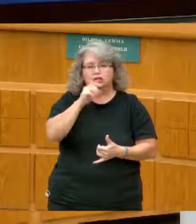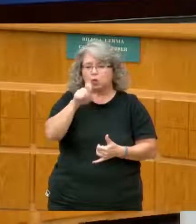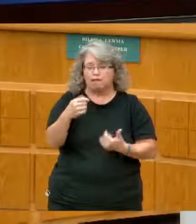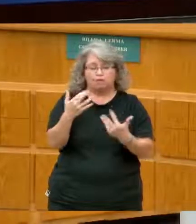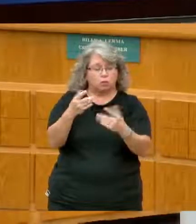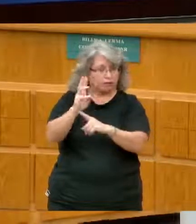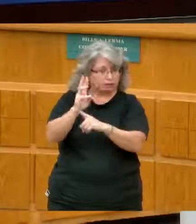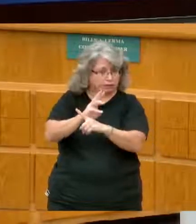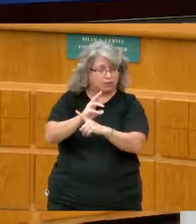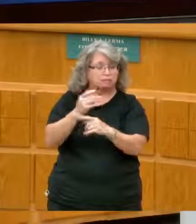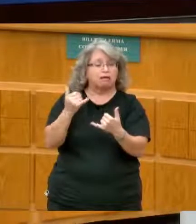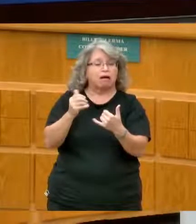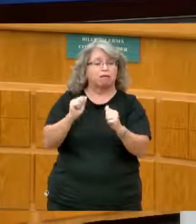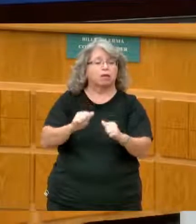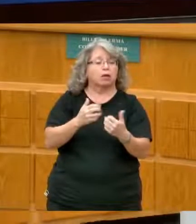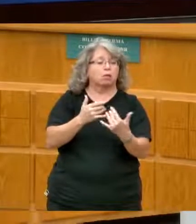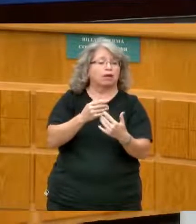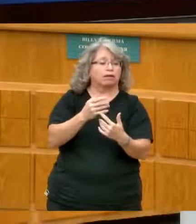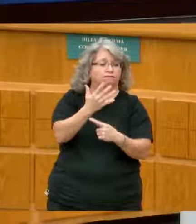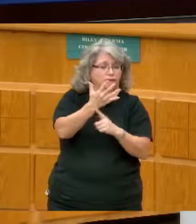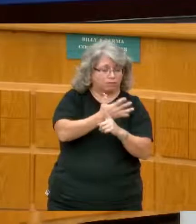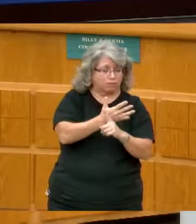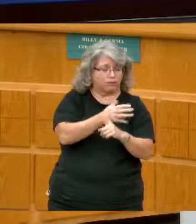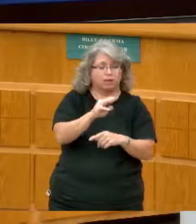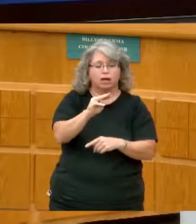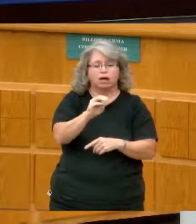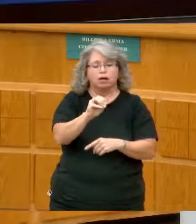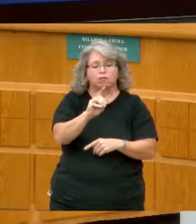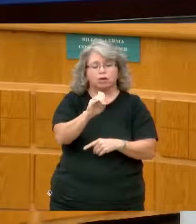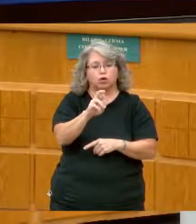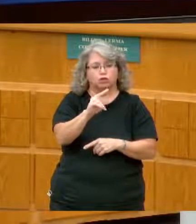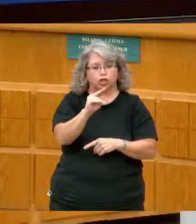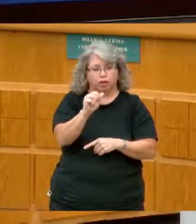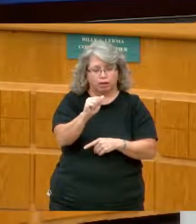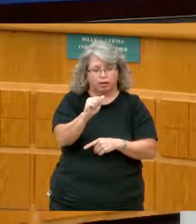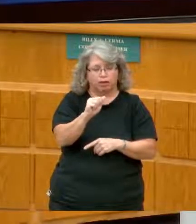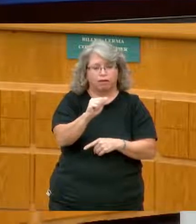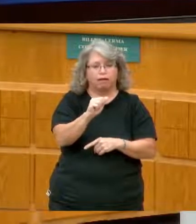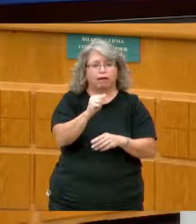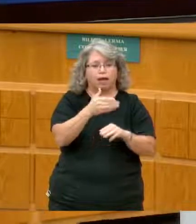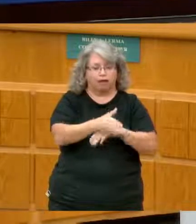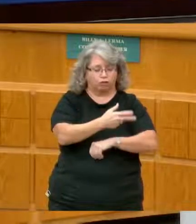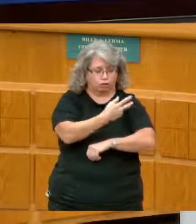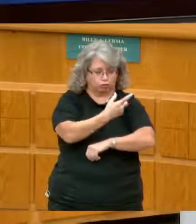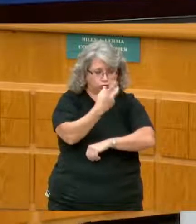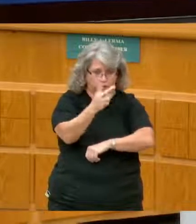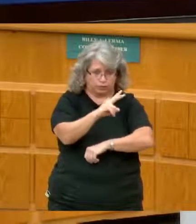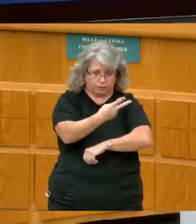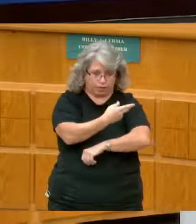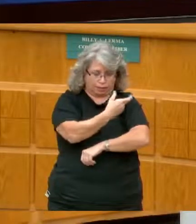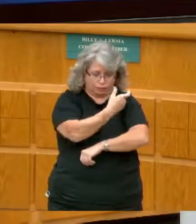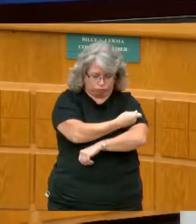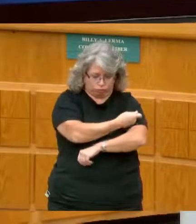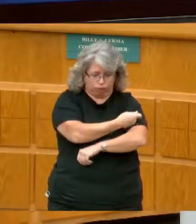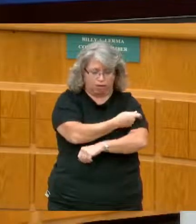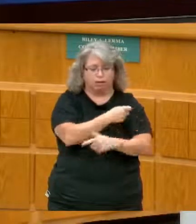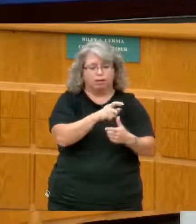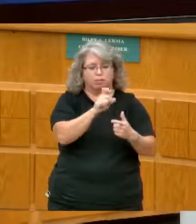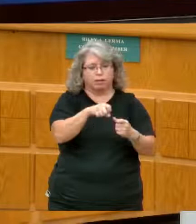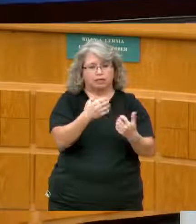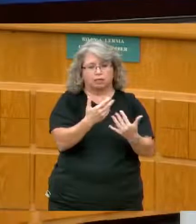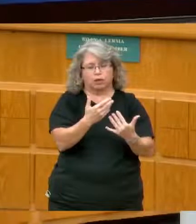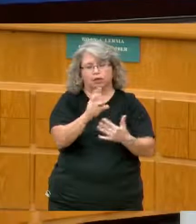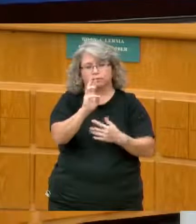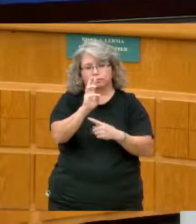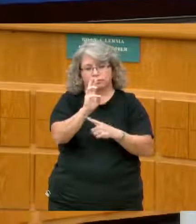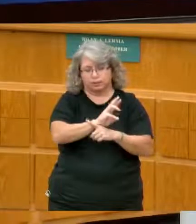at 5 months. Moderna is still 6 months after your primary series, and Johnson & Johnson is 2 months after your